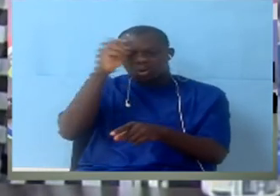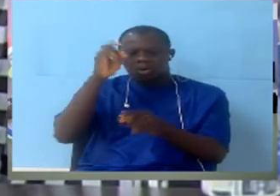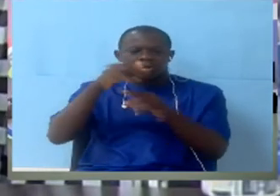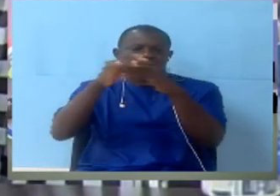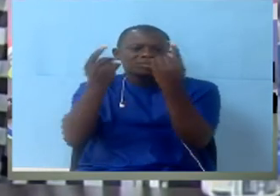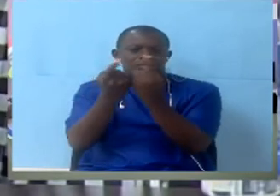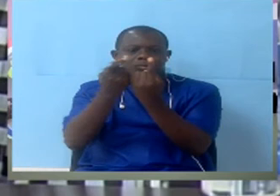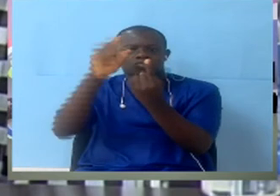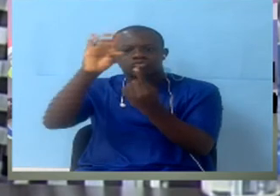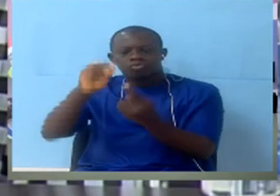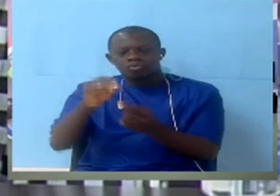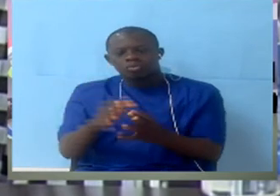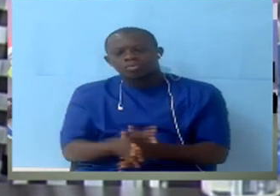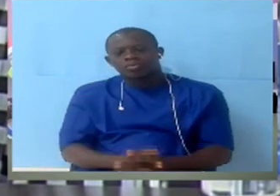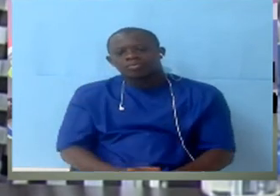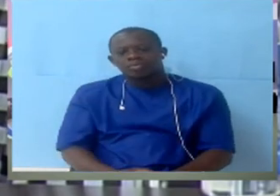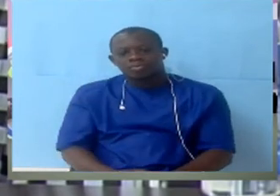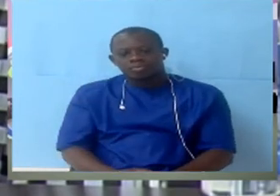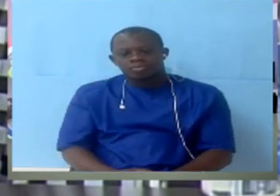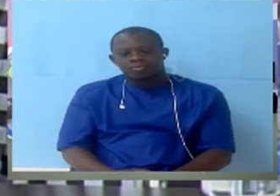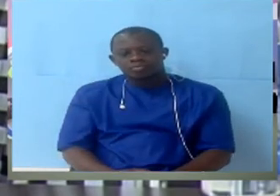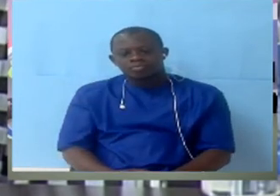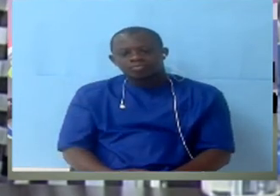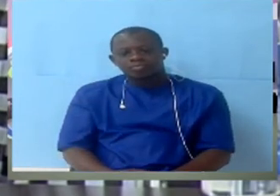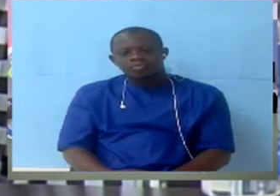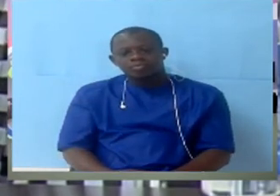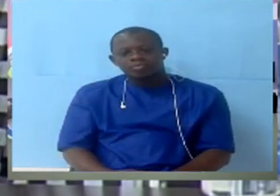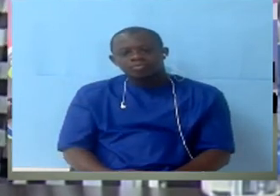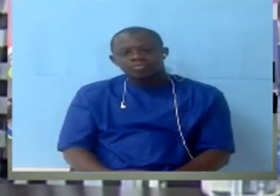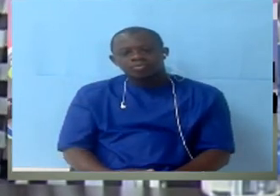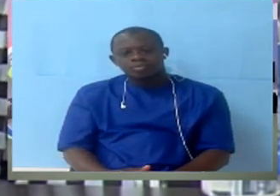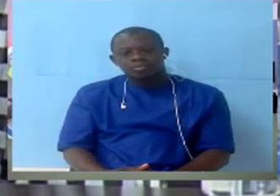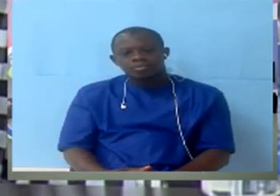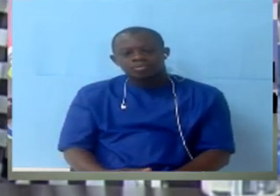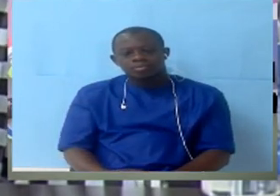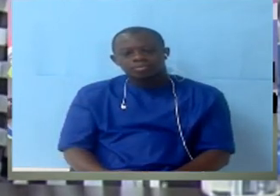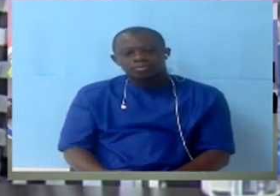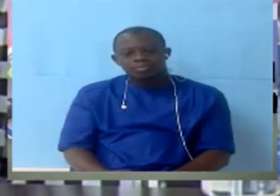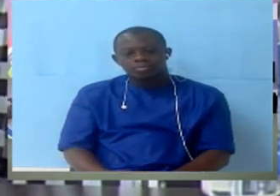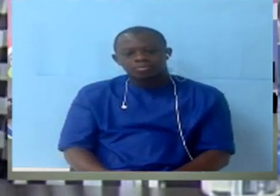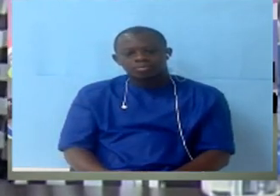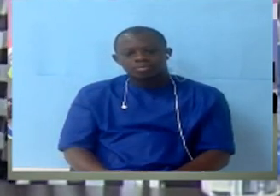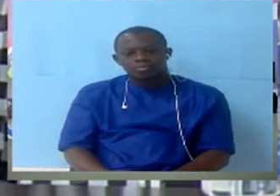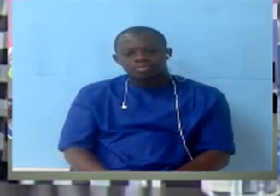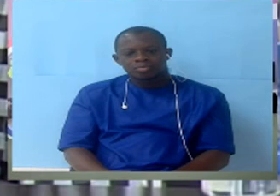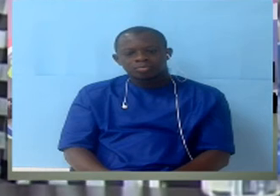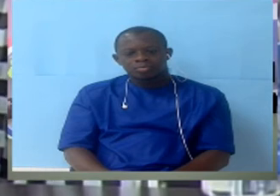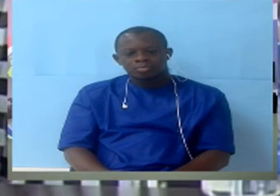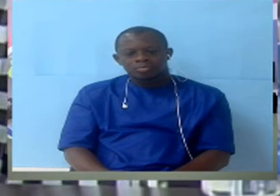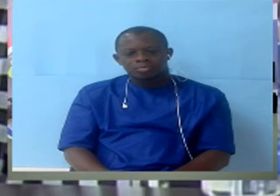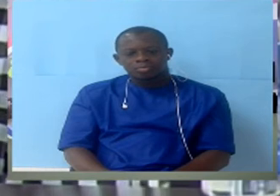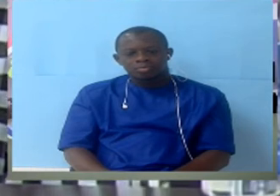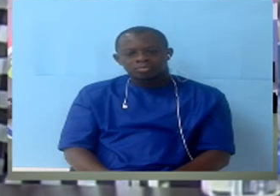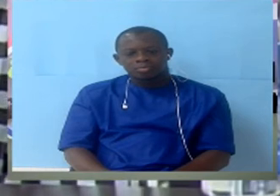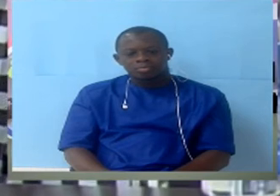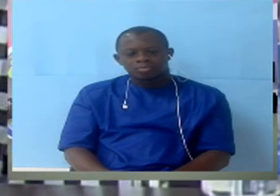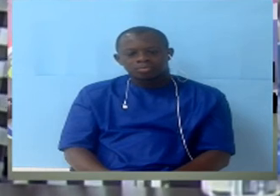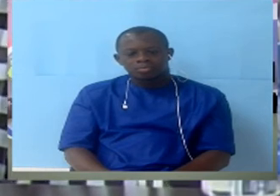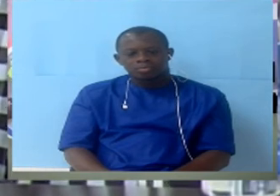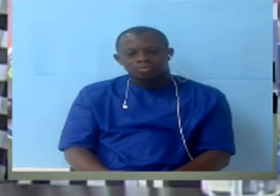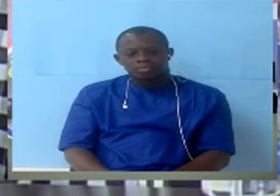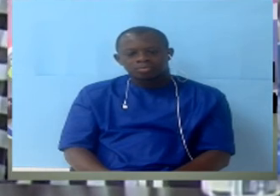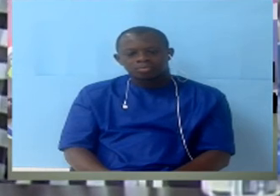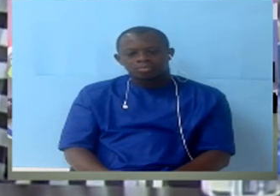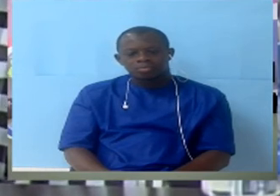gambe bang ko kan pur kara dogo la bang ha because 2004 be as a infantry soldier kata posting